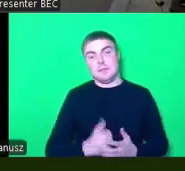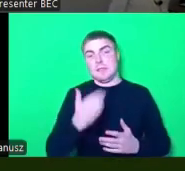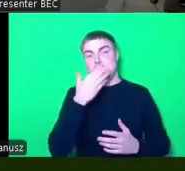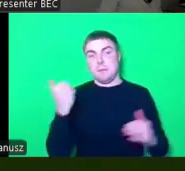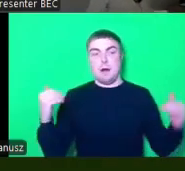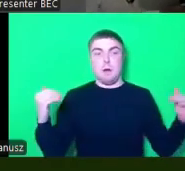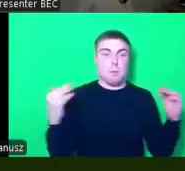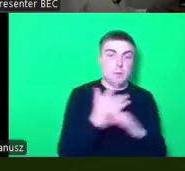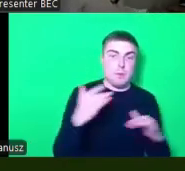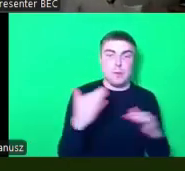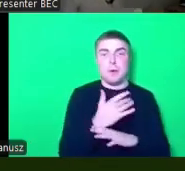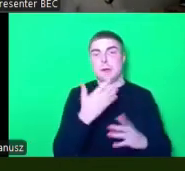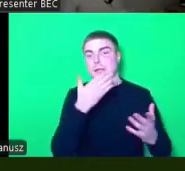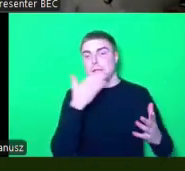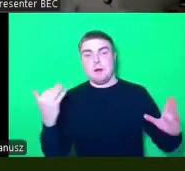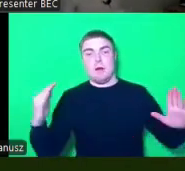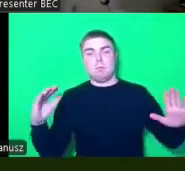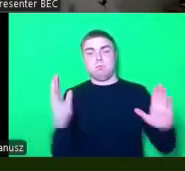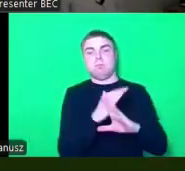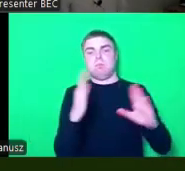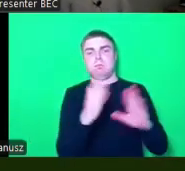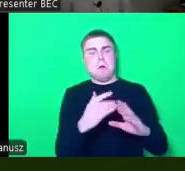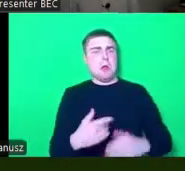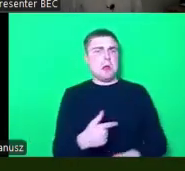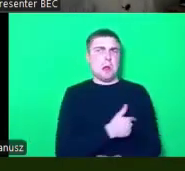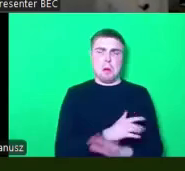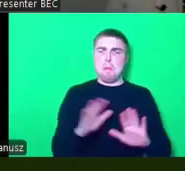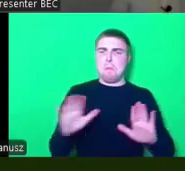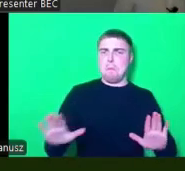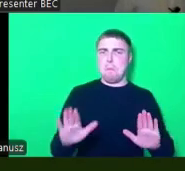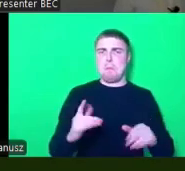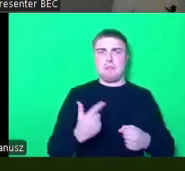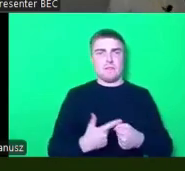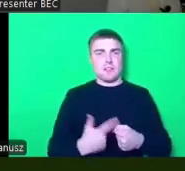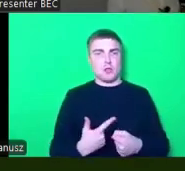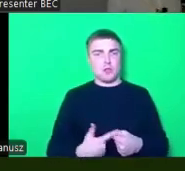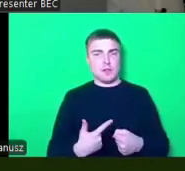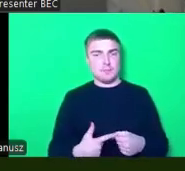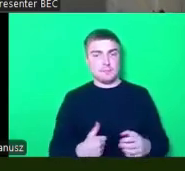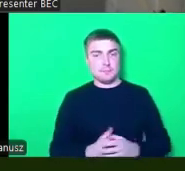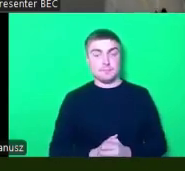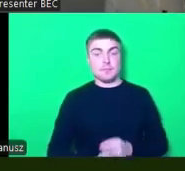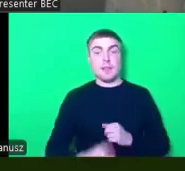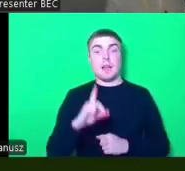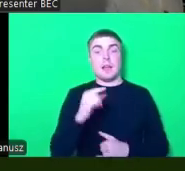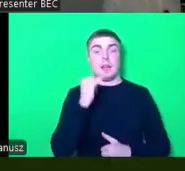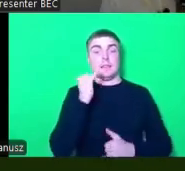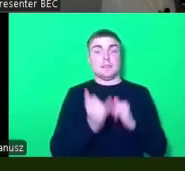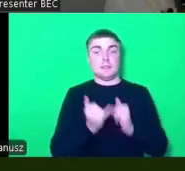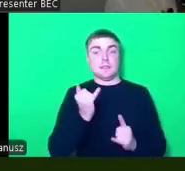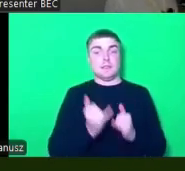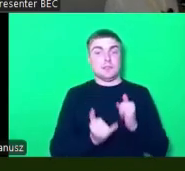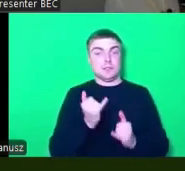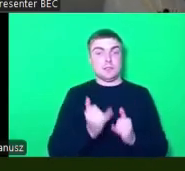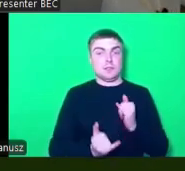wind, it feels like 20 degrees. But yeah, if you're standing in the outdoors, it's